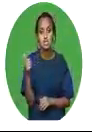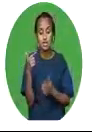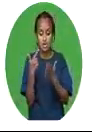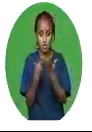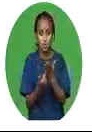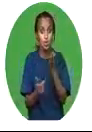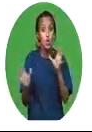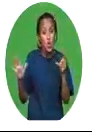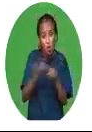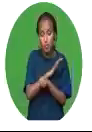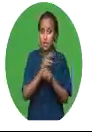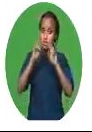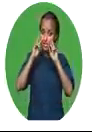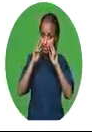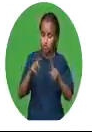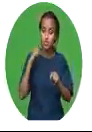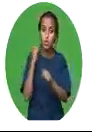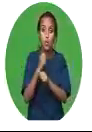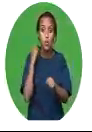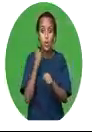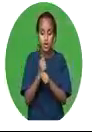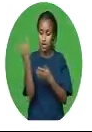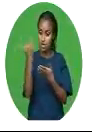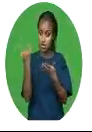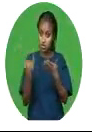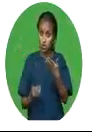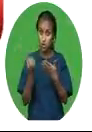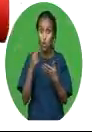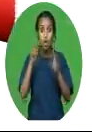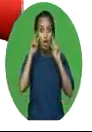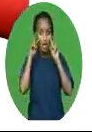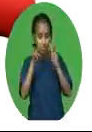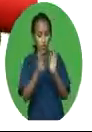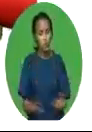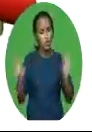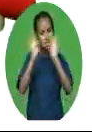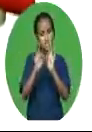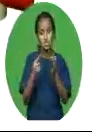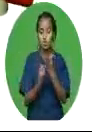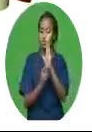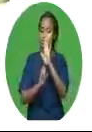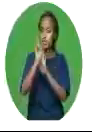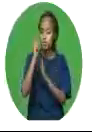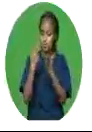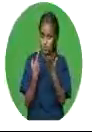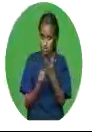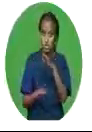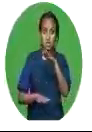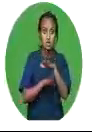to complete a view of a working drawing or a view necessary for developing the surface